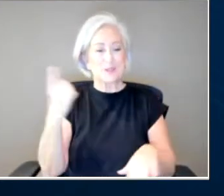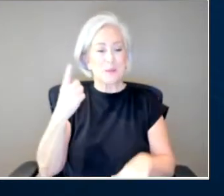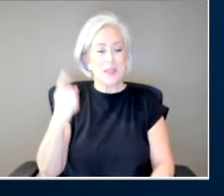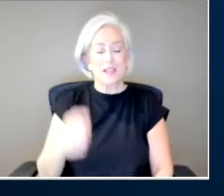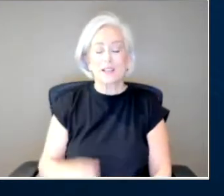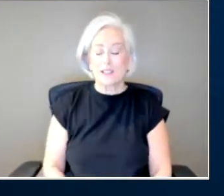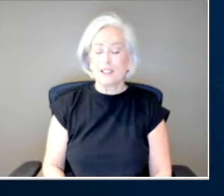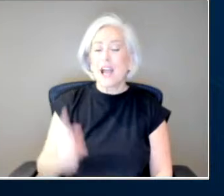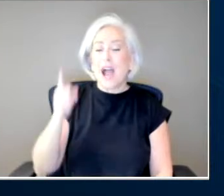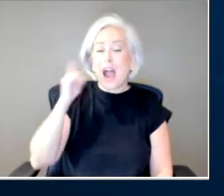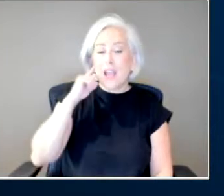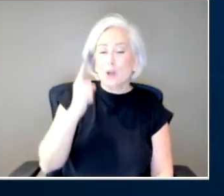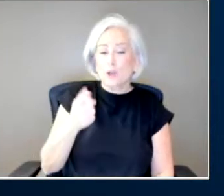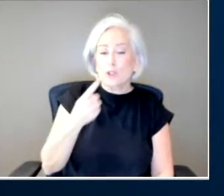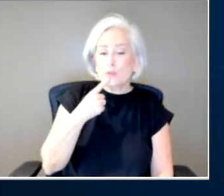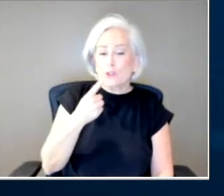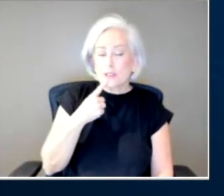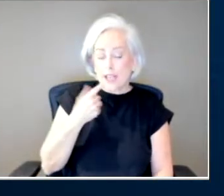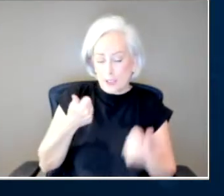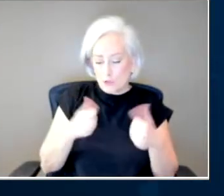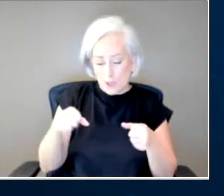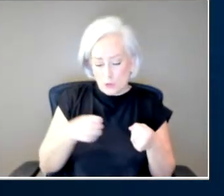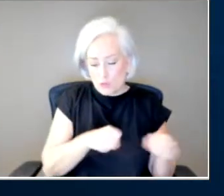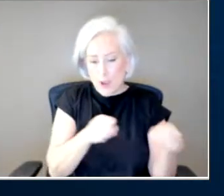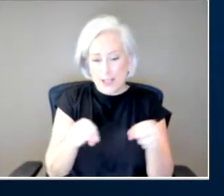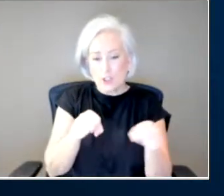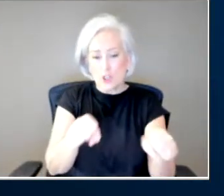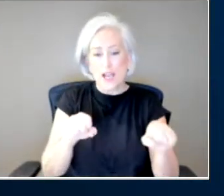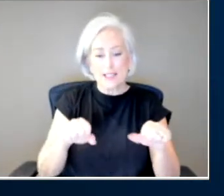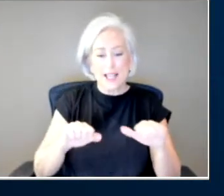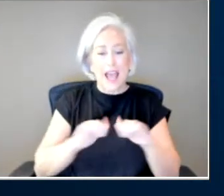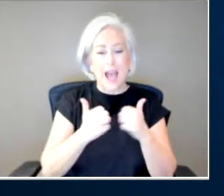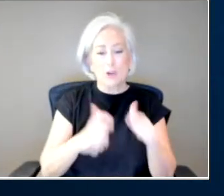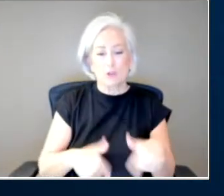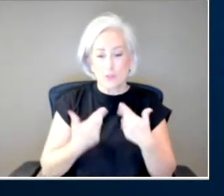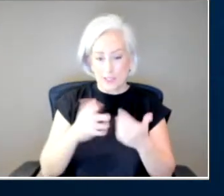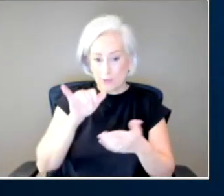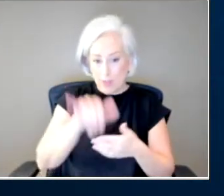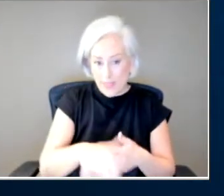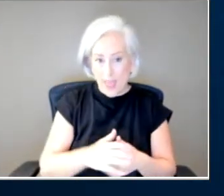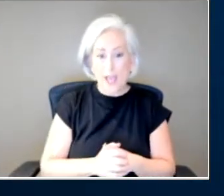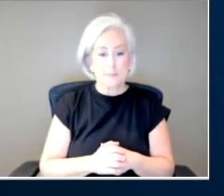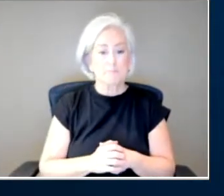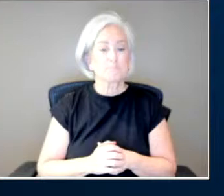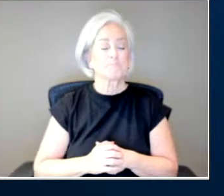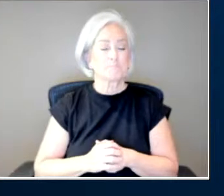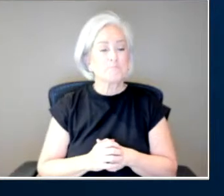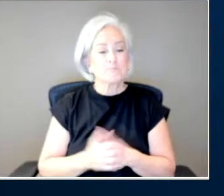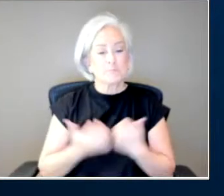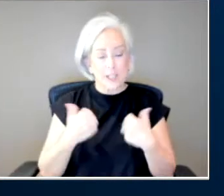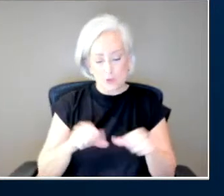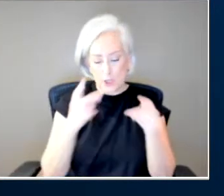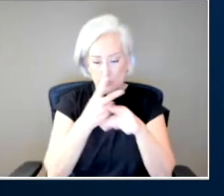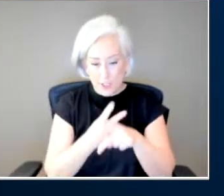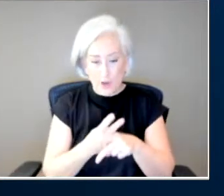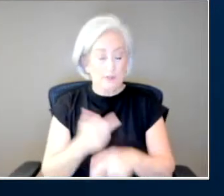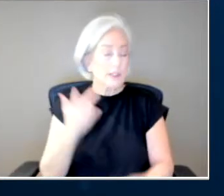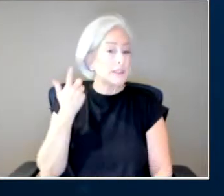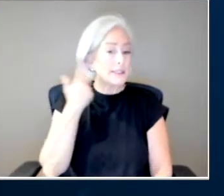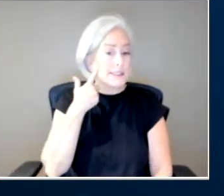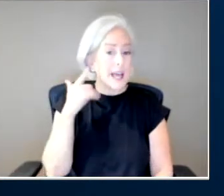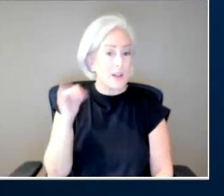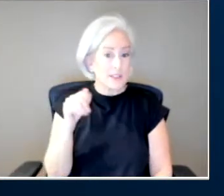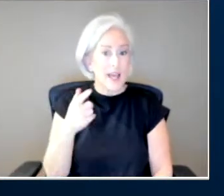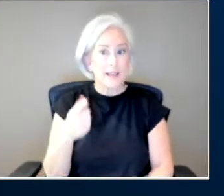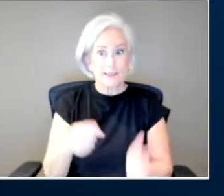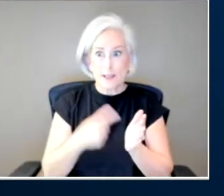just trying to strategize how to live with this in some ways, and trying to figure it out. But it sounds like at some point you kind of get fed up with